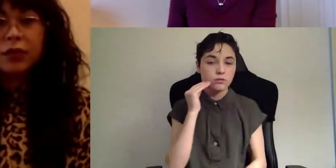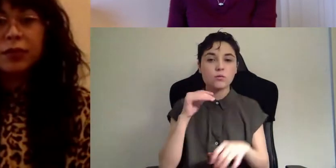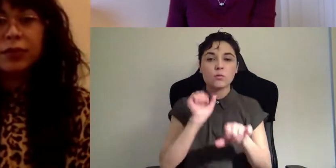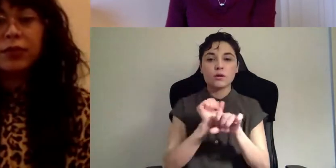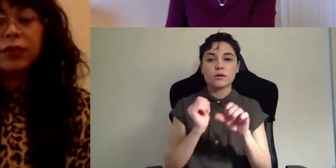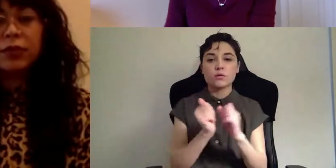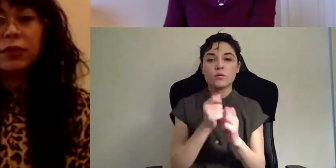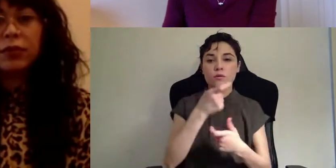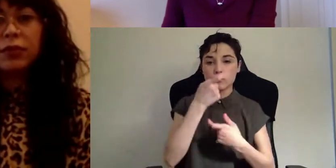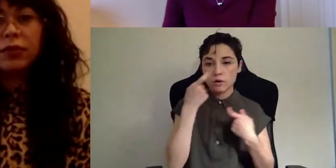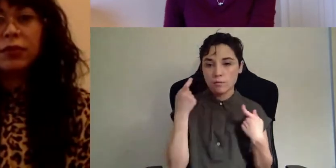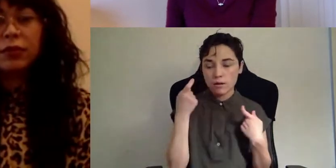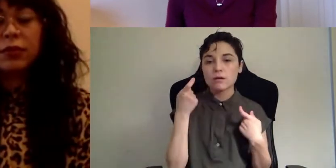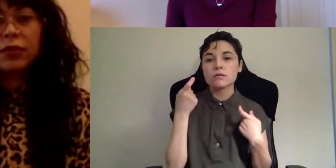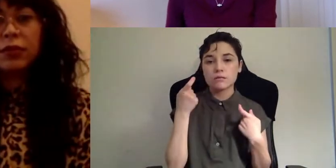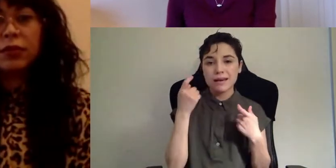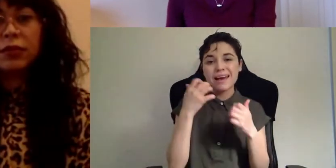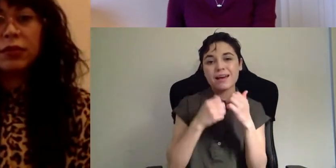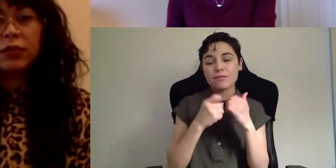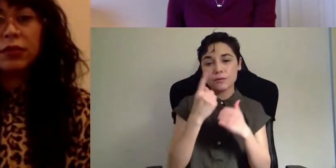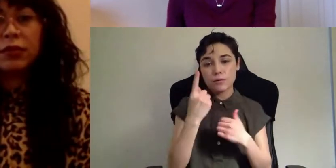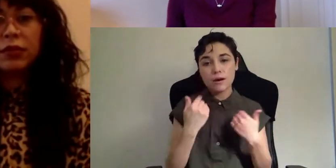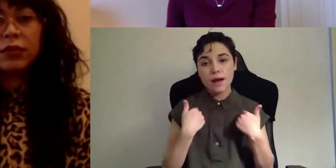fit is important.